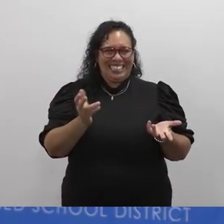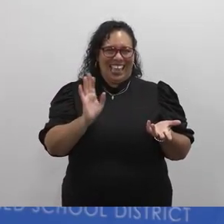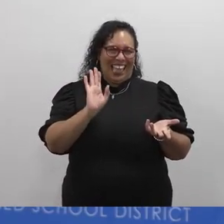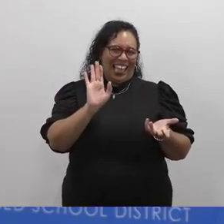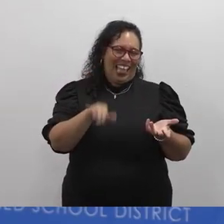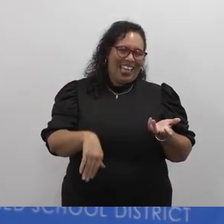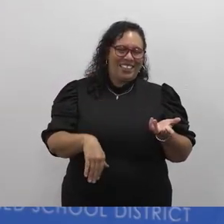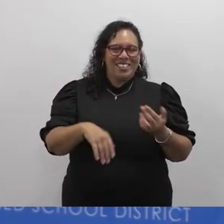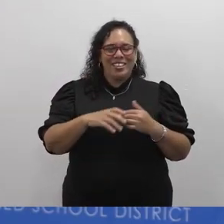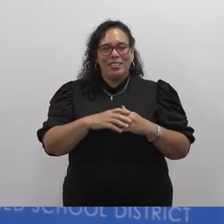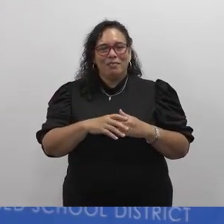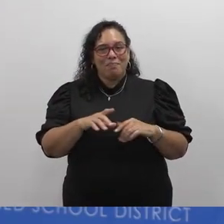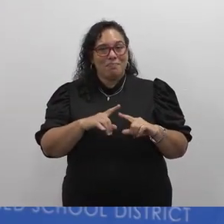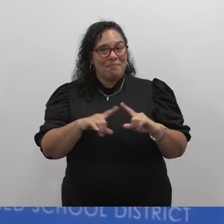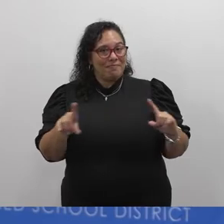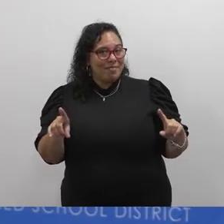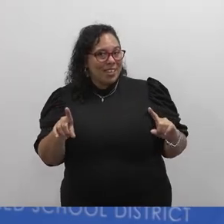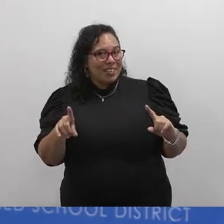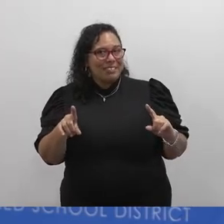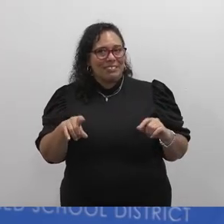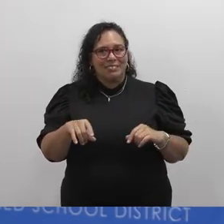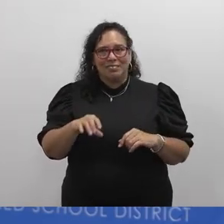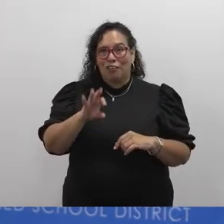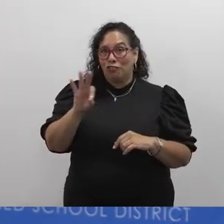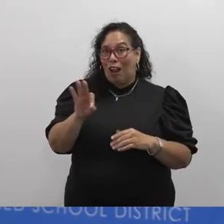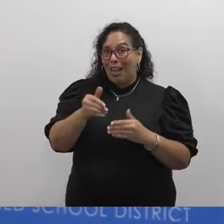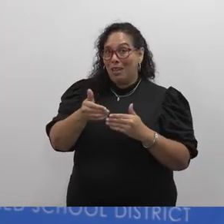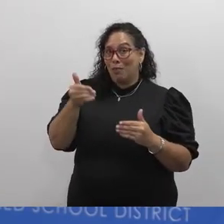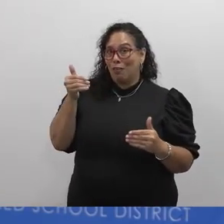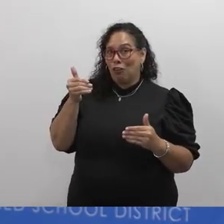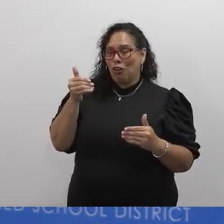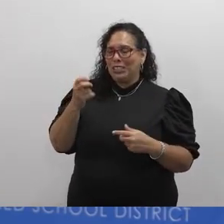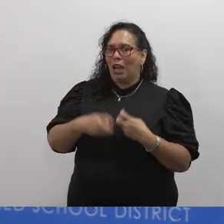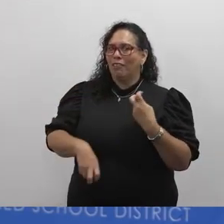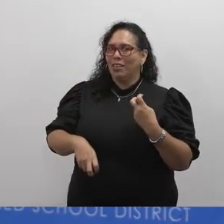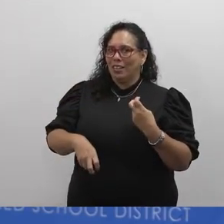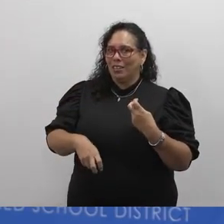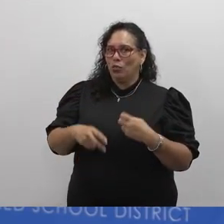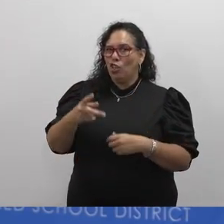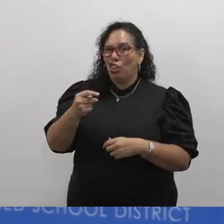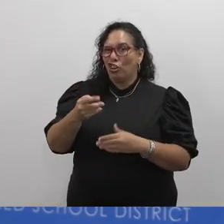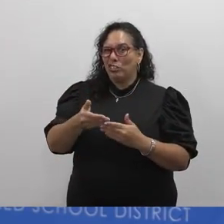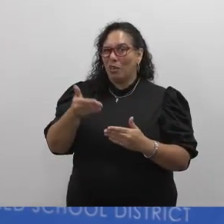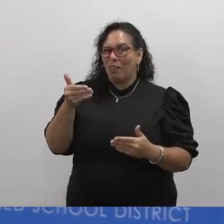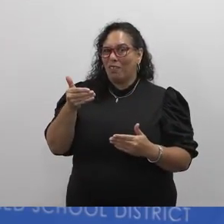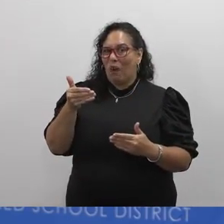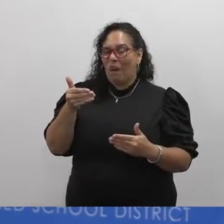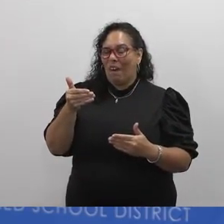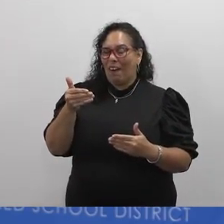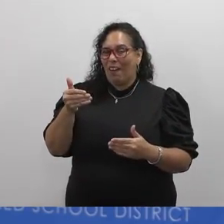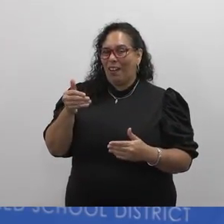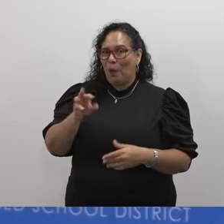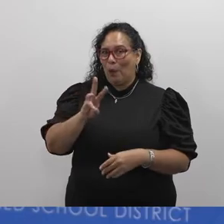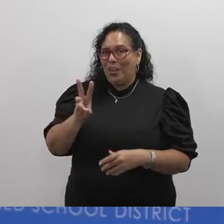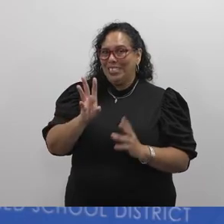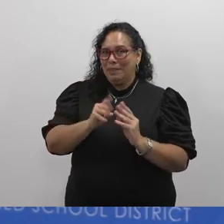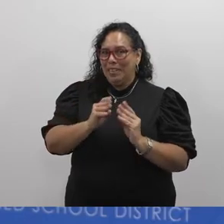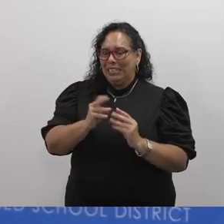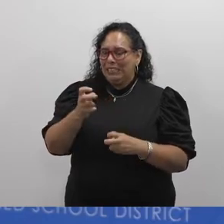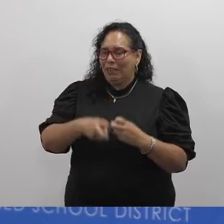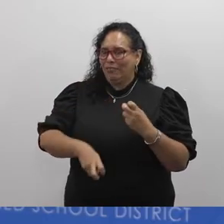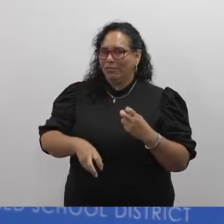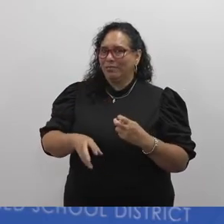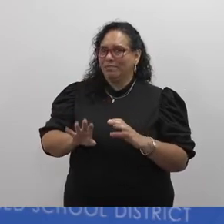next week. But also getting it the Friday before is still tough, or the Thursday before. So I think that part of it, I